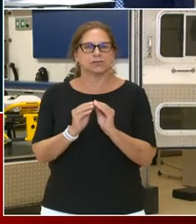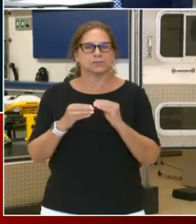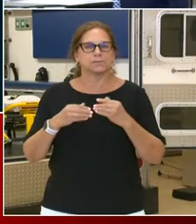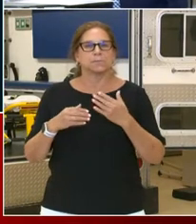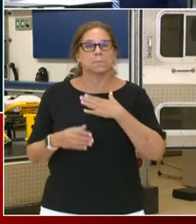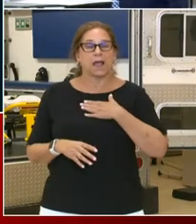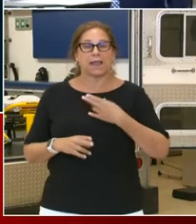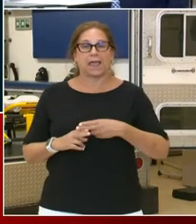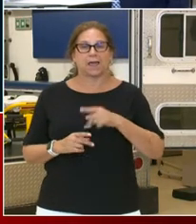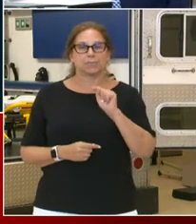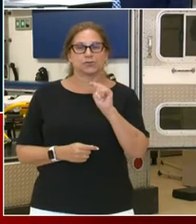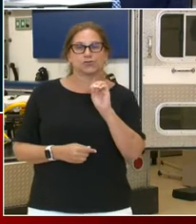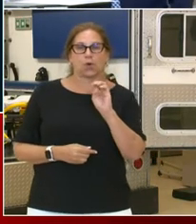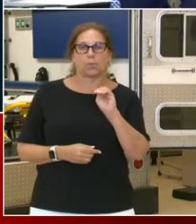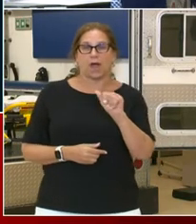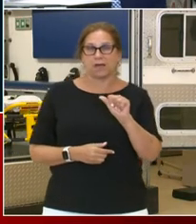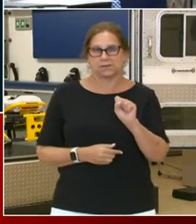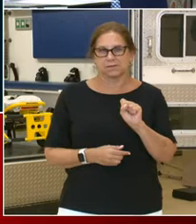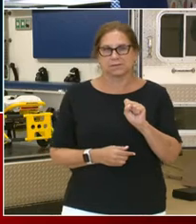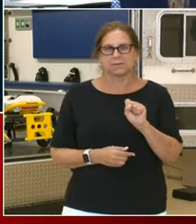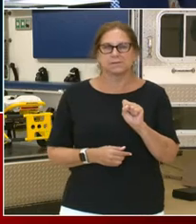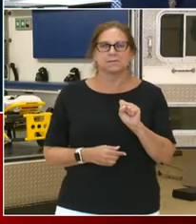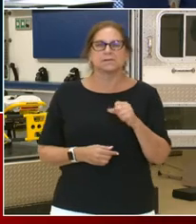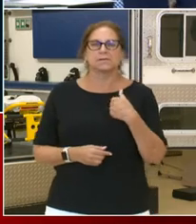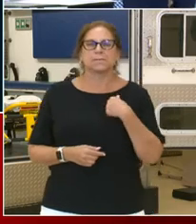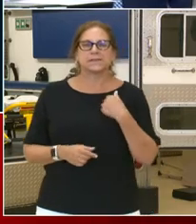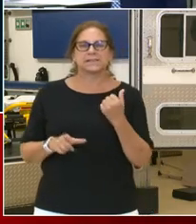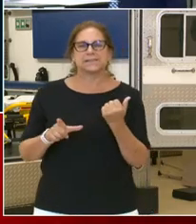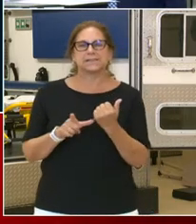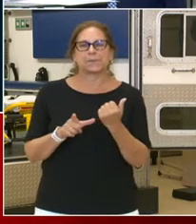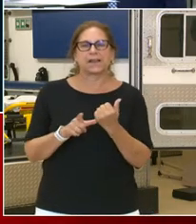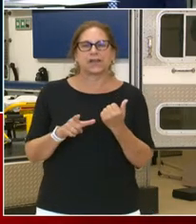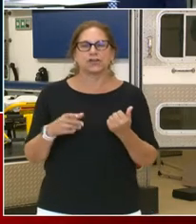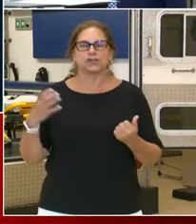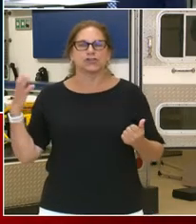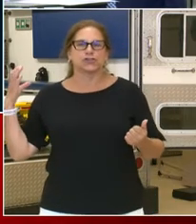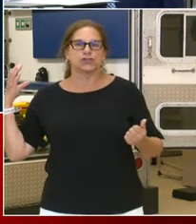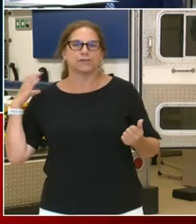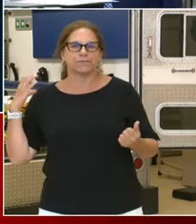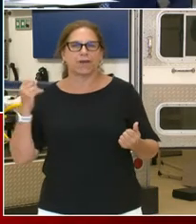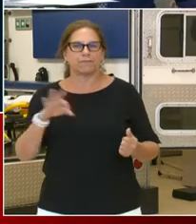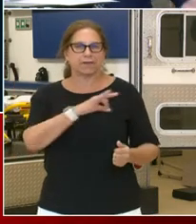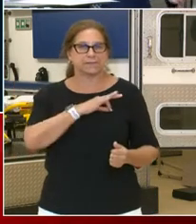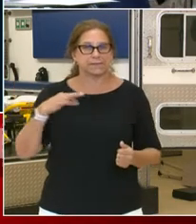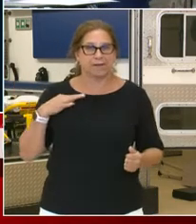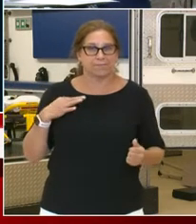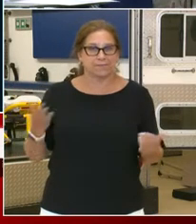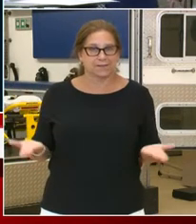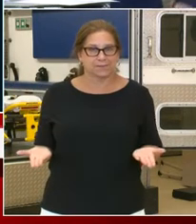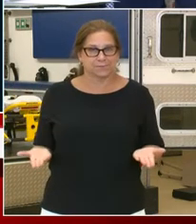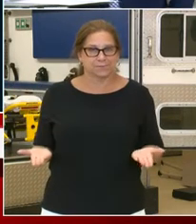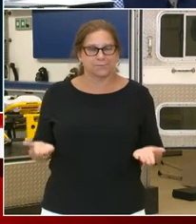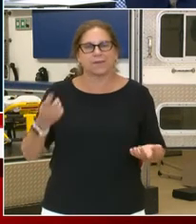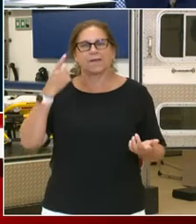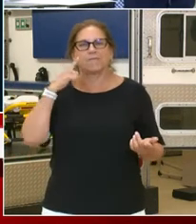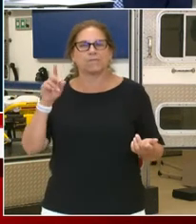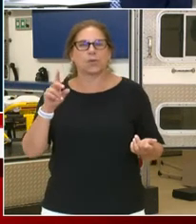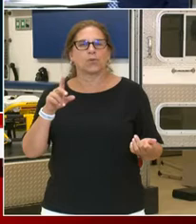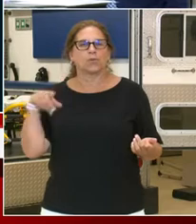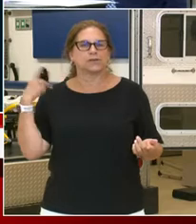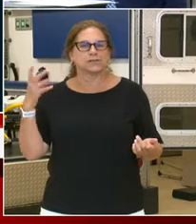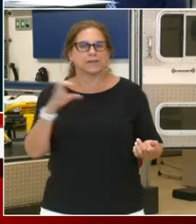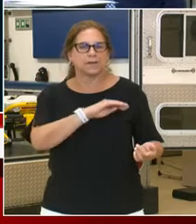Deputy Chief of Staff to Mayor Muriel Bowser, and I'll be serving as your guest host for this week's check-in. This week we'll be joined by our